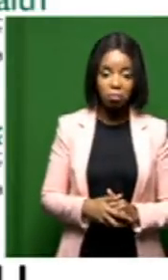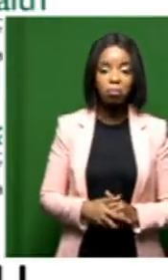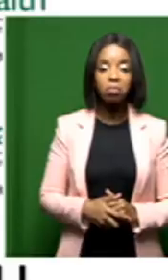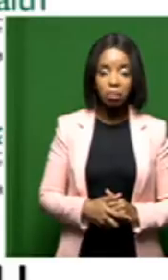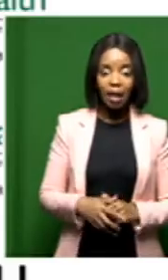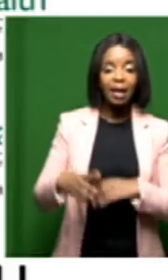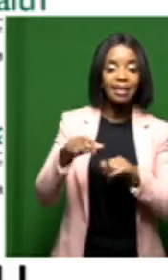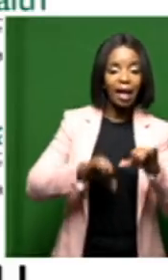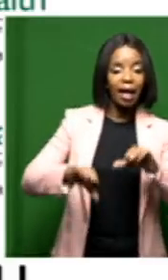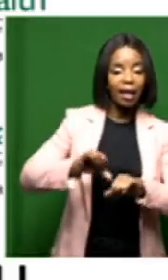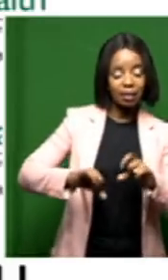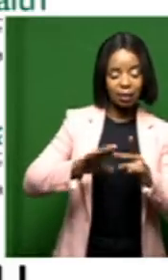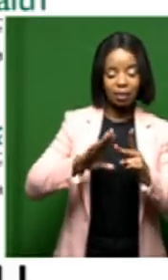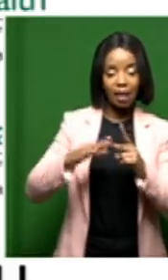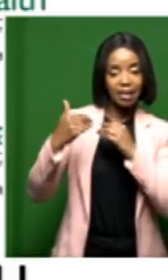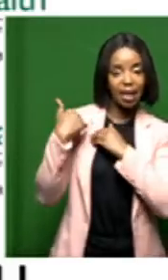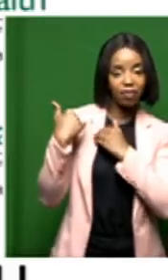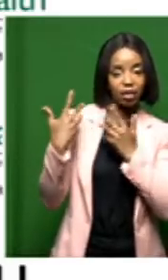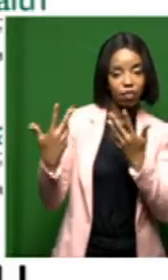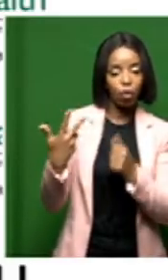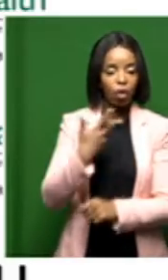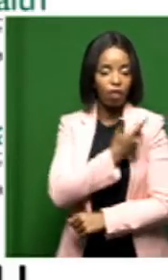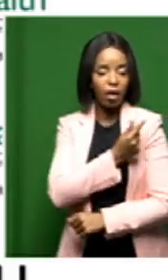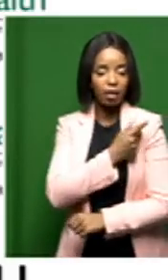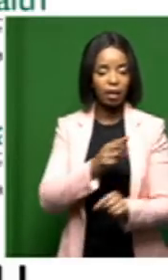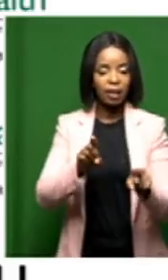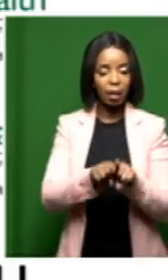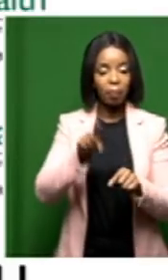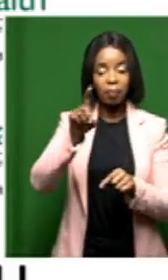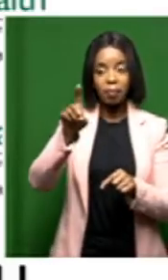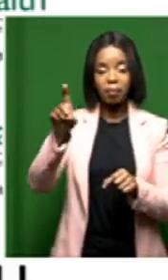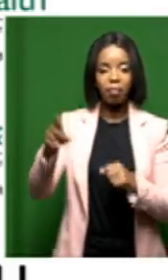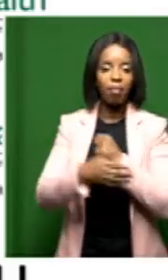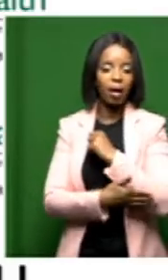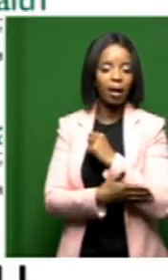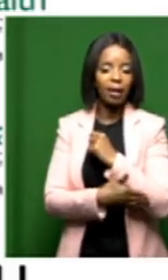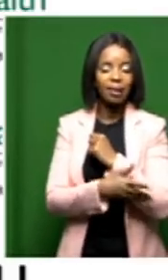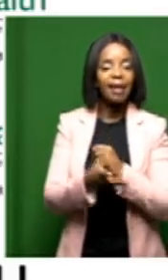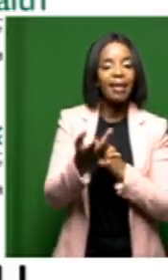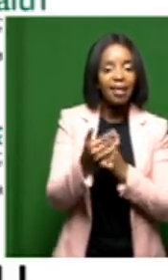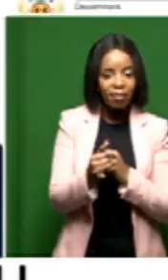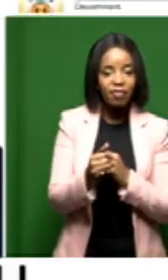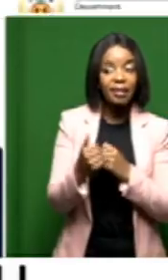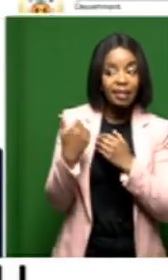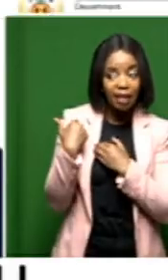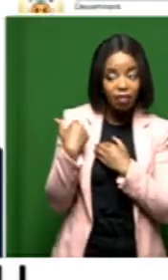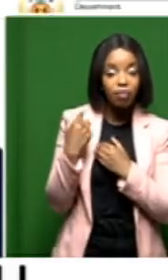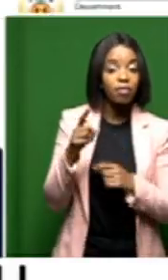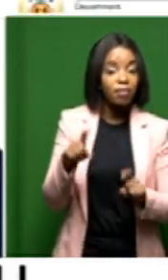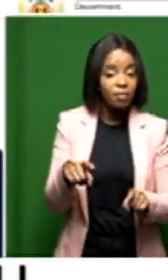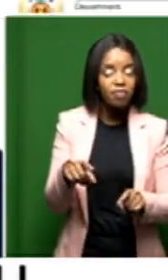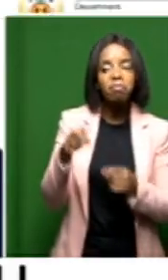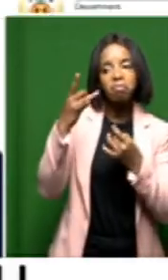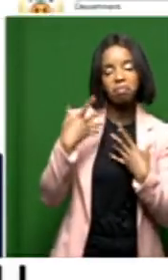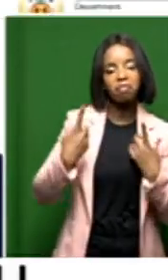of the vaccines, as they learn from other countries, that it is safe and it's necessary. Okay. So they will give the necessary